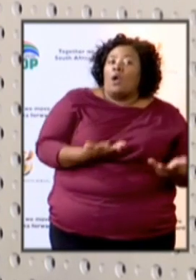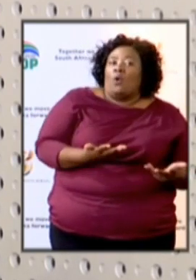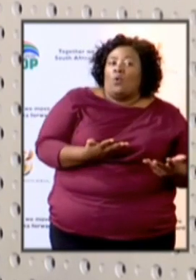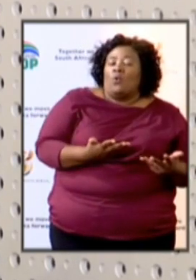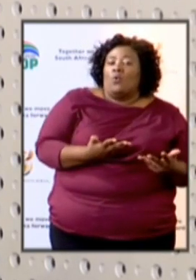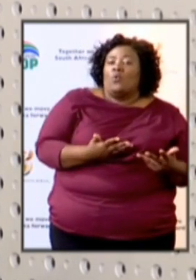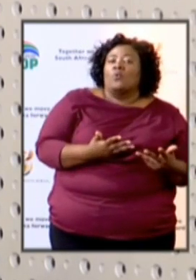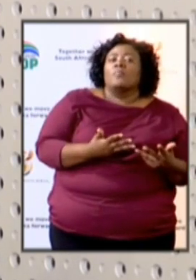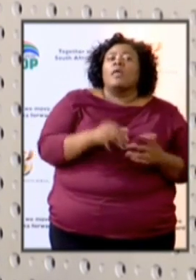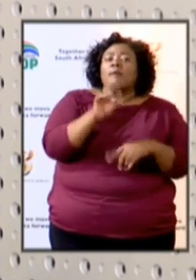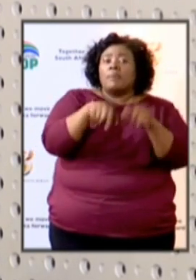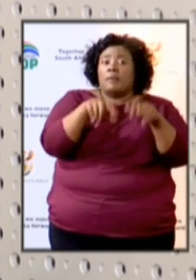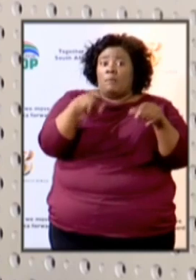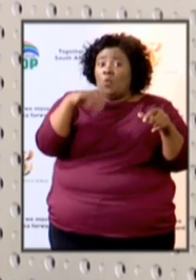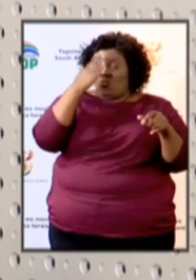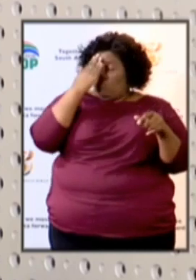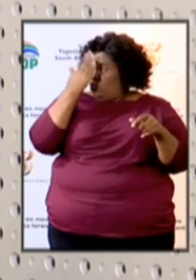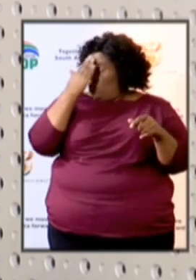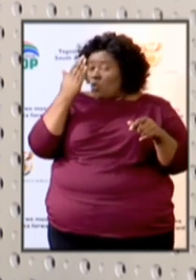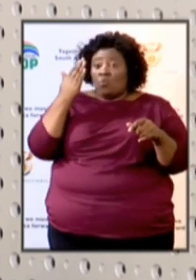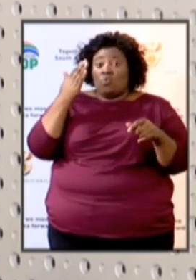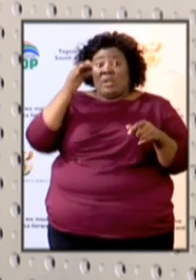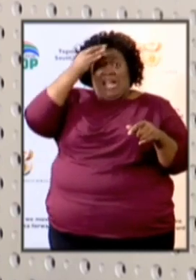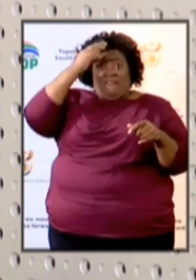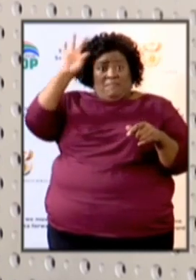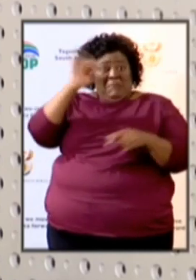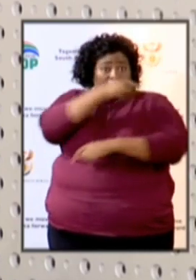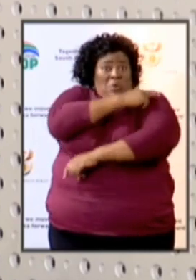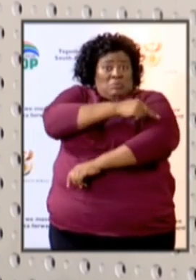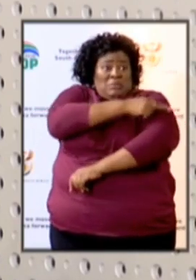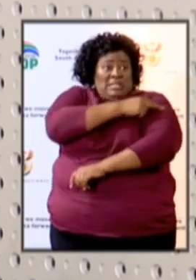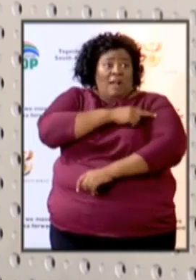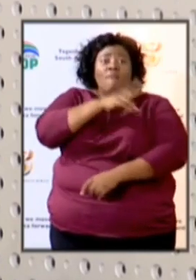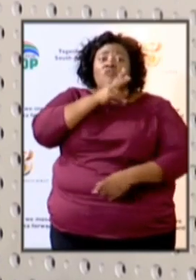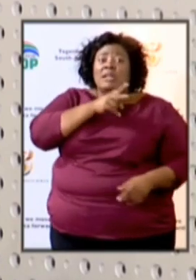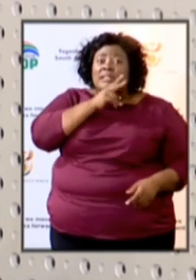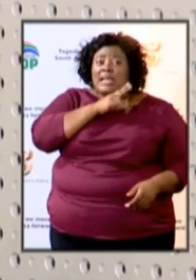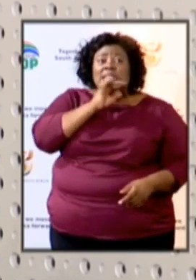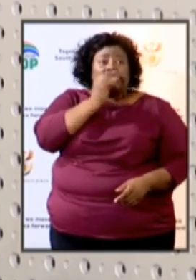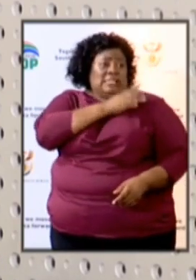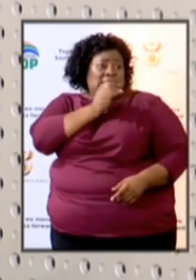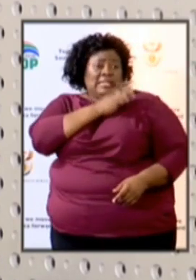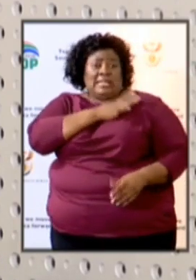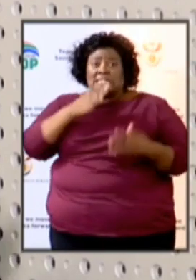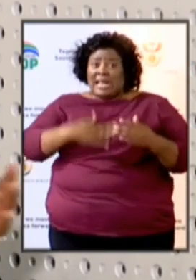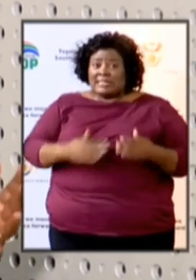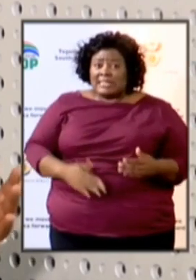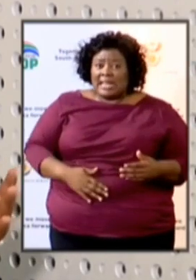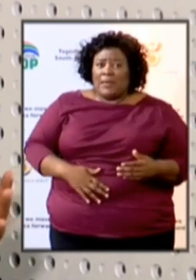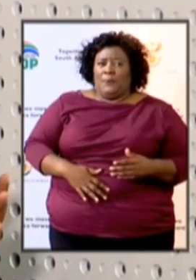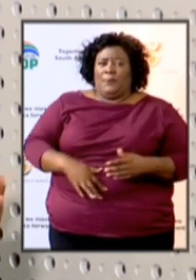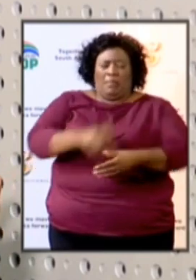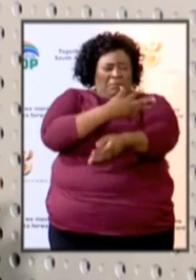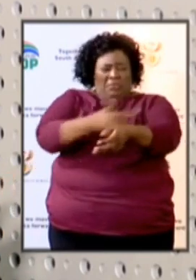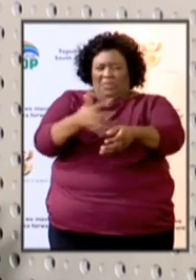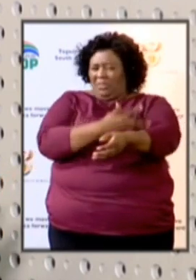abantu abazaziyo iy'bhedlela zikahulumeni kulwesihlanu, kumgqibelo, ngesonto gcwele igazi,